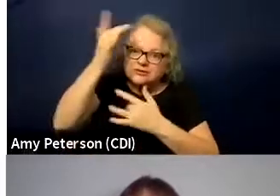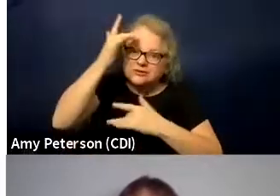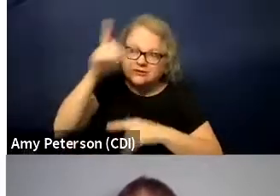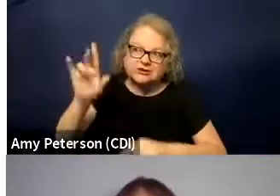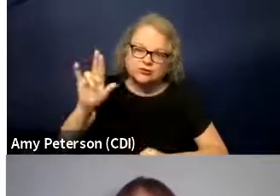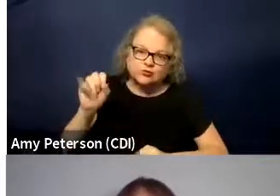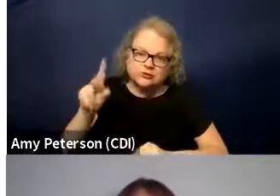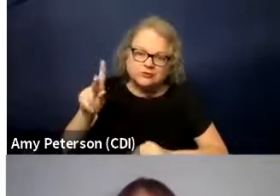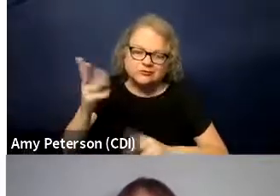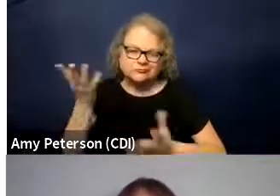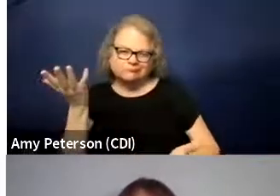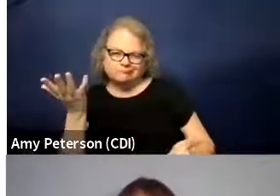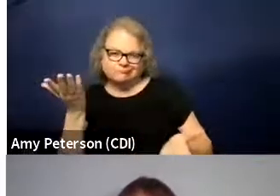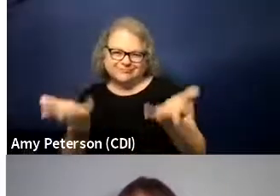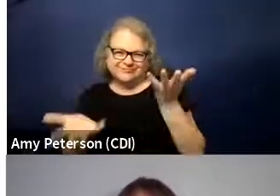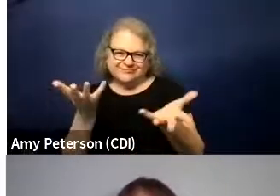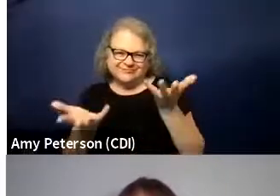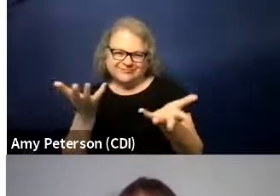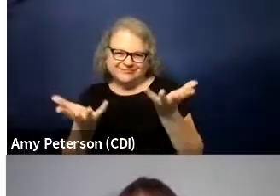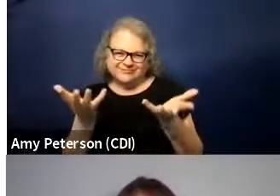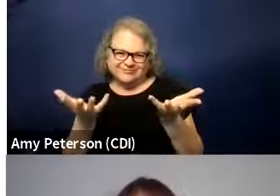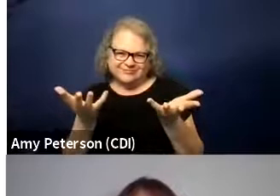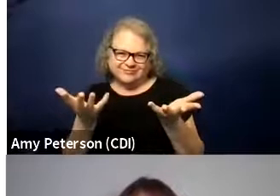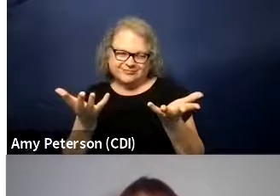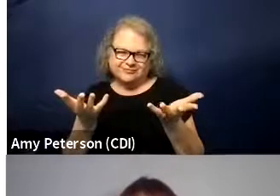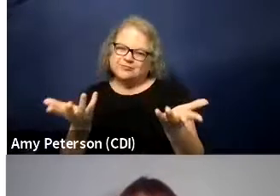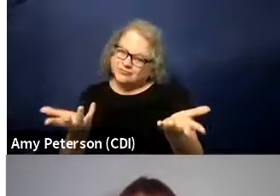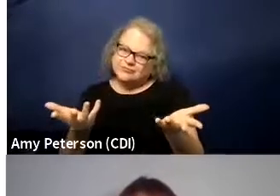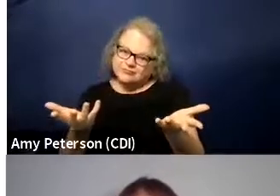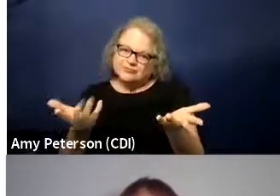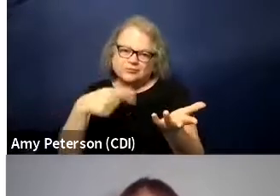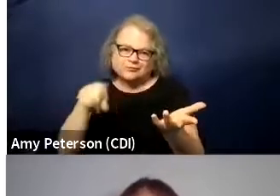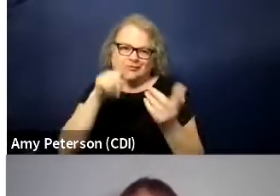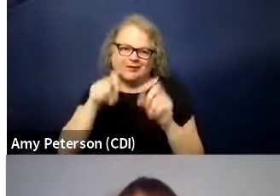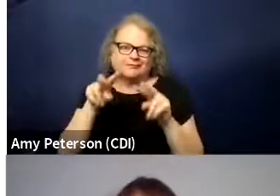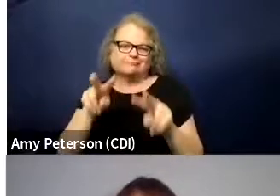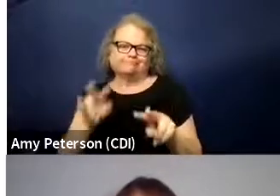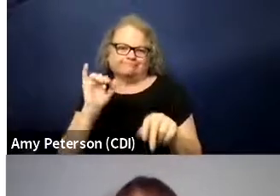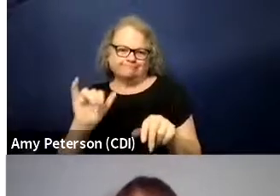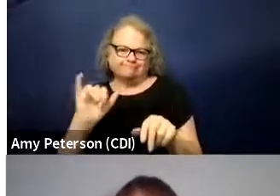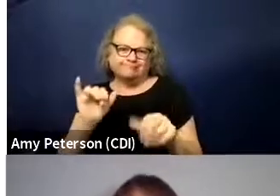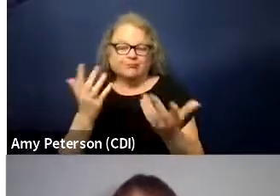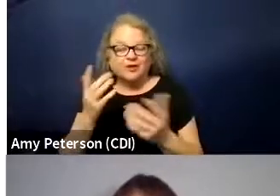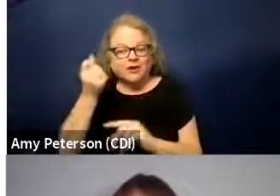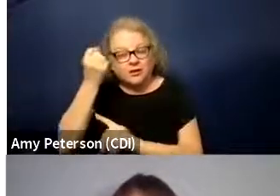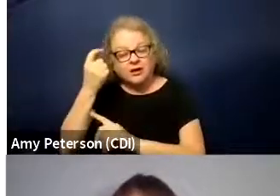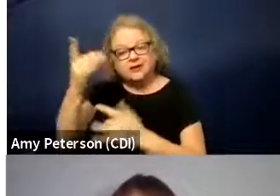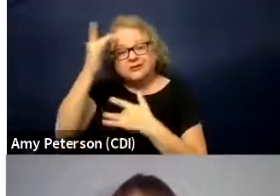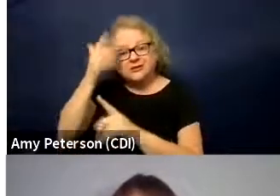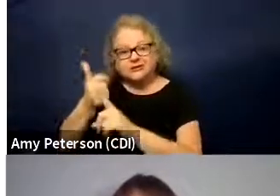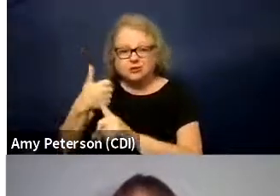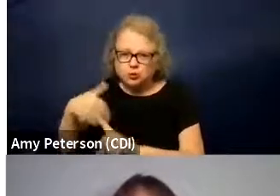risk of COVID-19 disease can be substantial. Most people have mild or